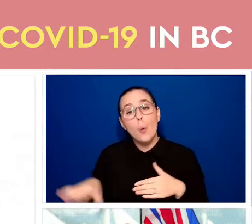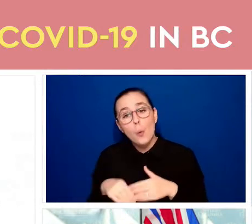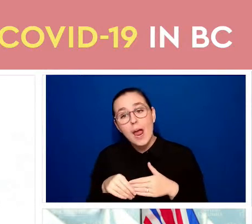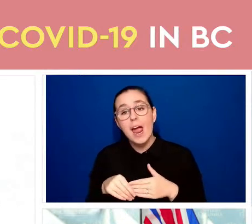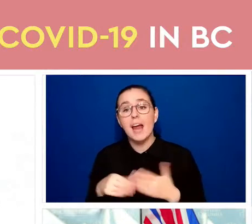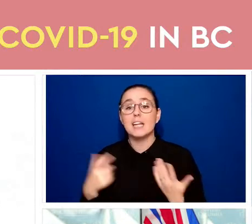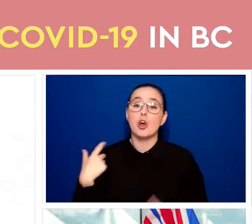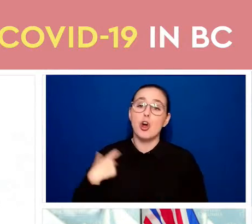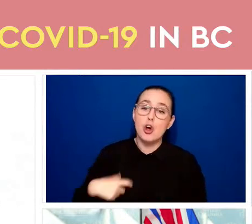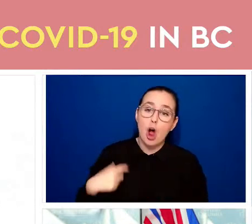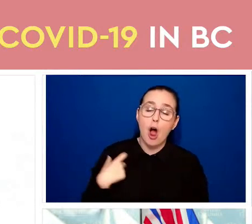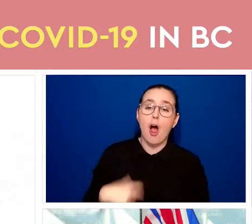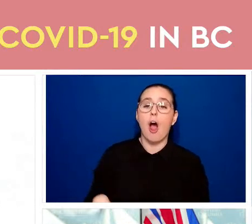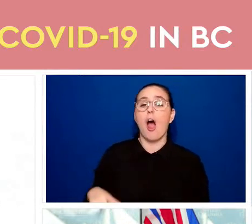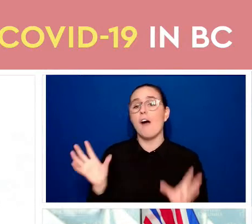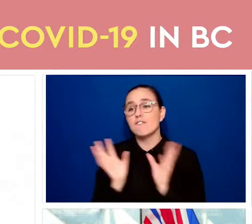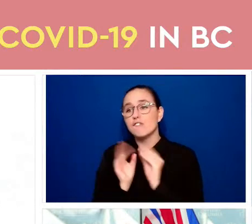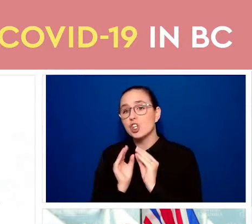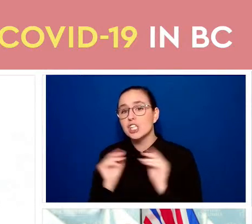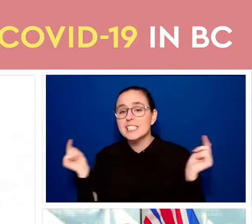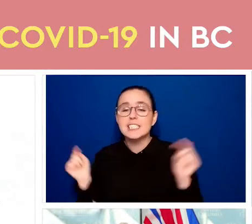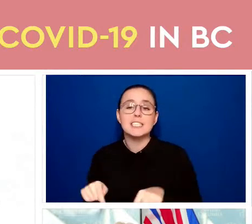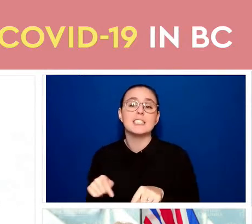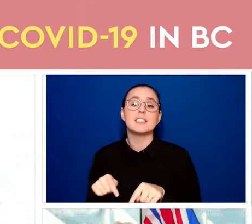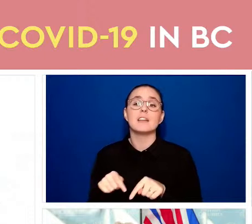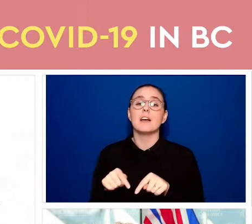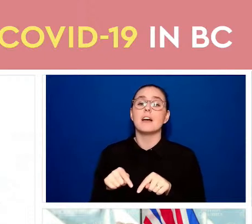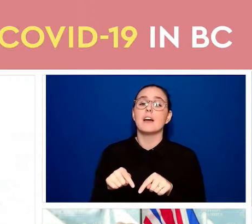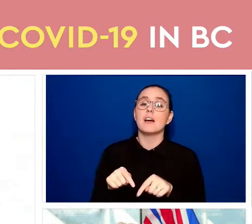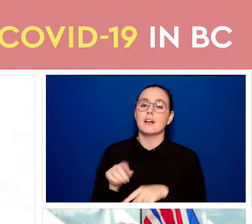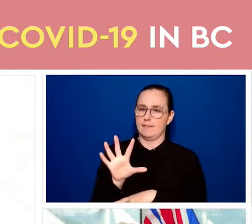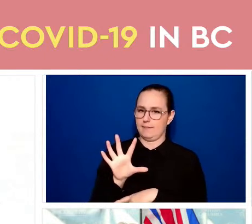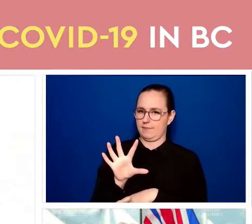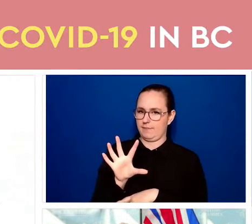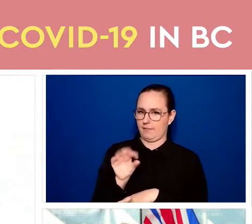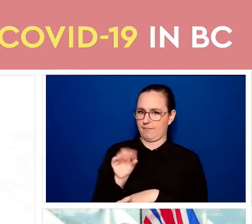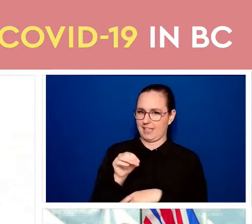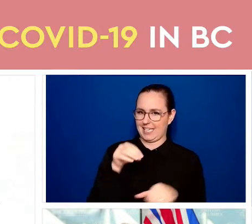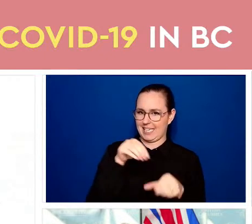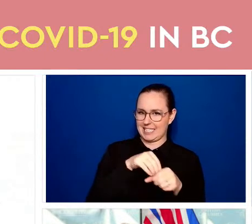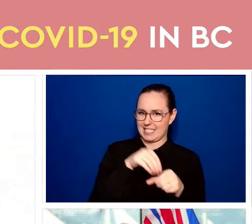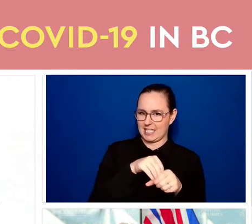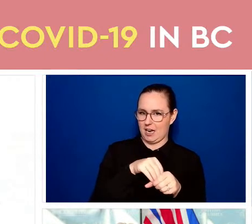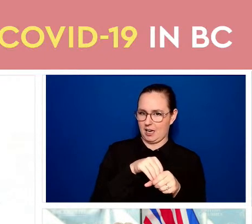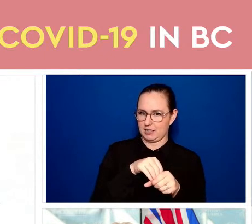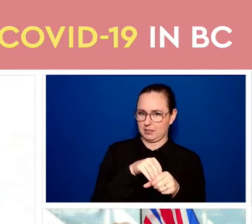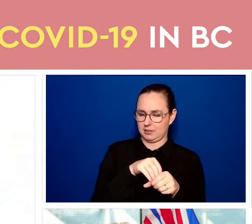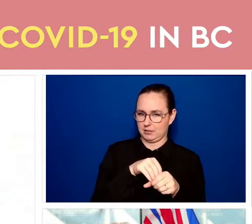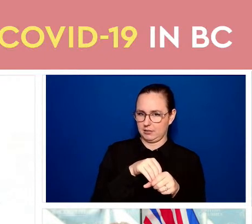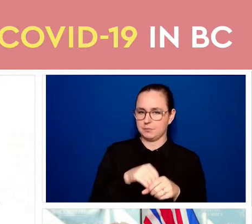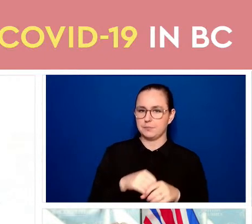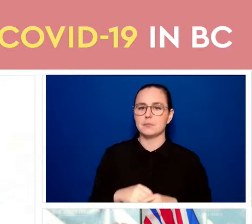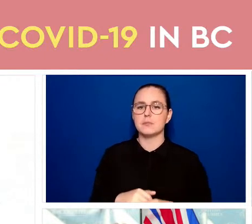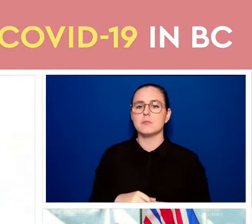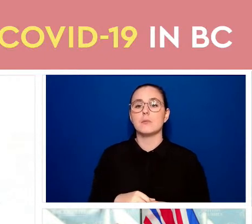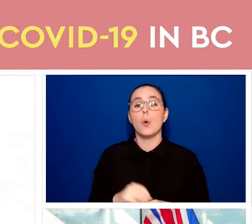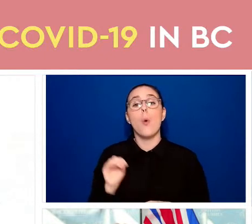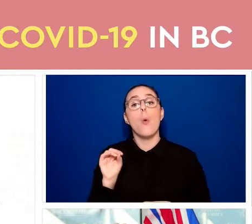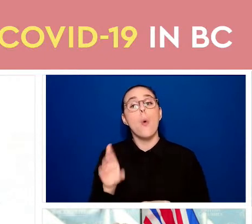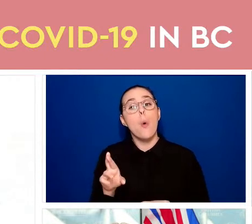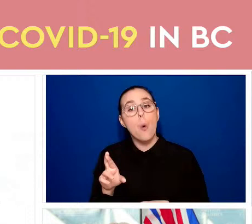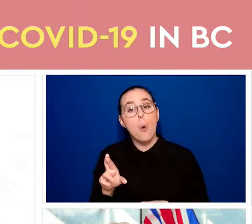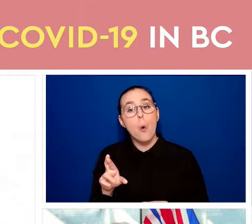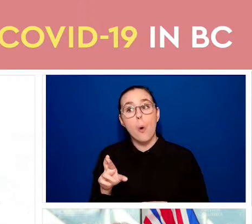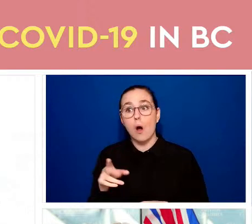10 people inside or 50 people outside, unless all participants are fully vaccinated. And this is where the BC